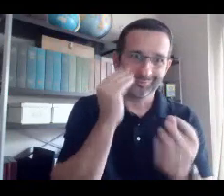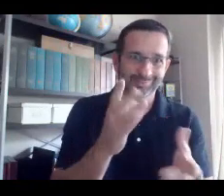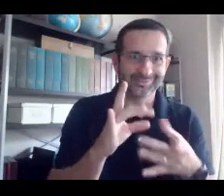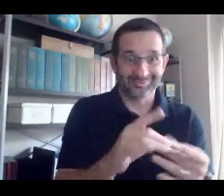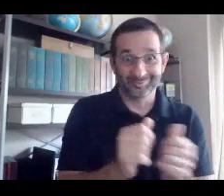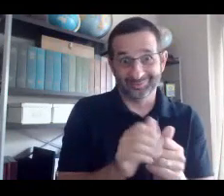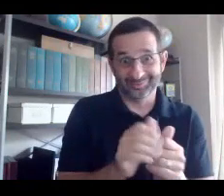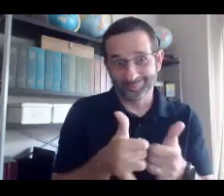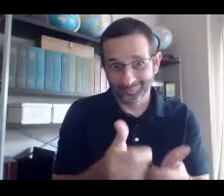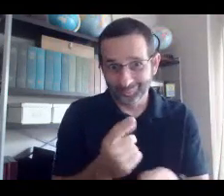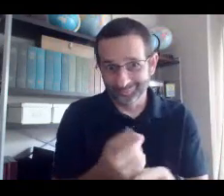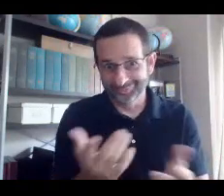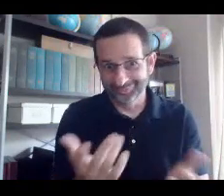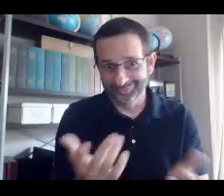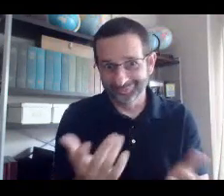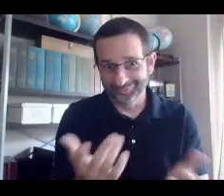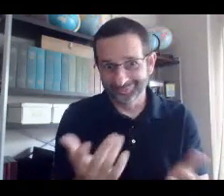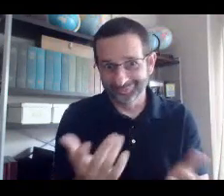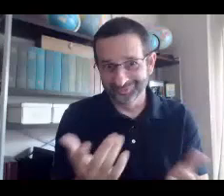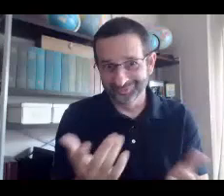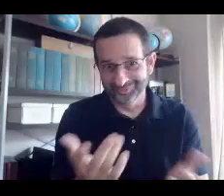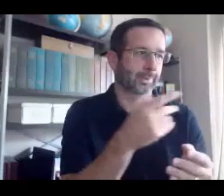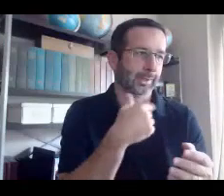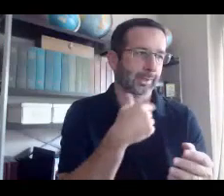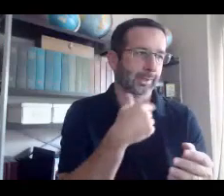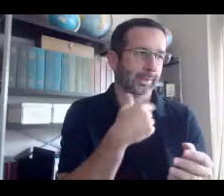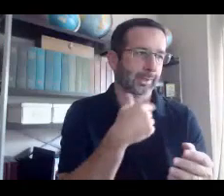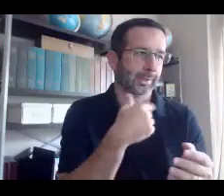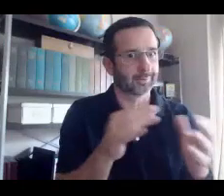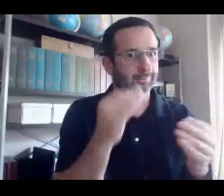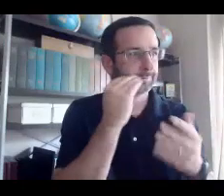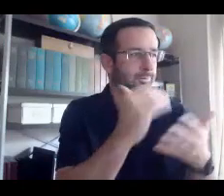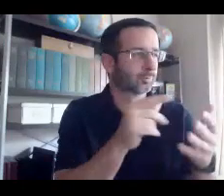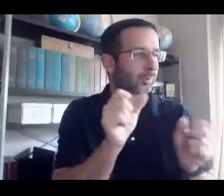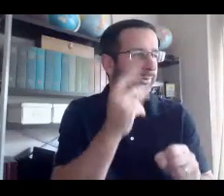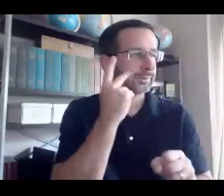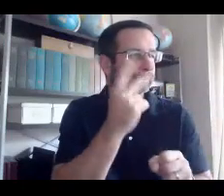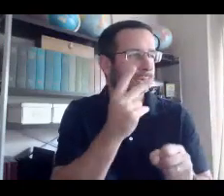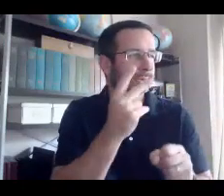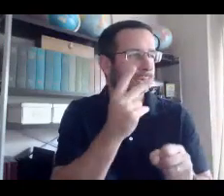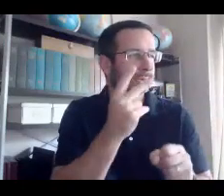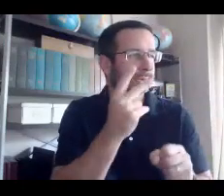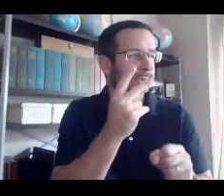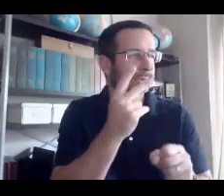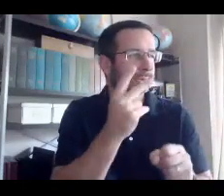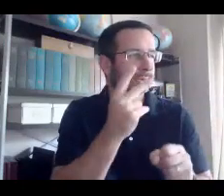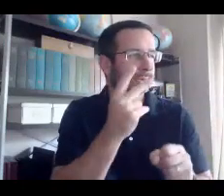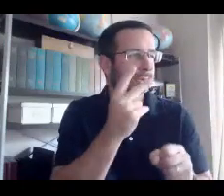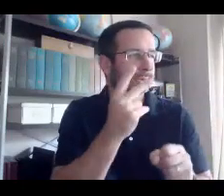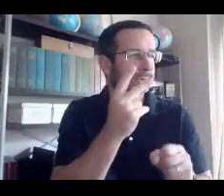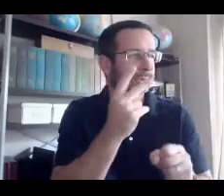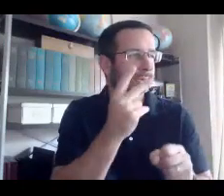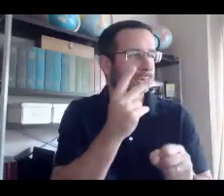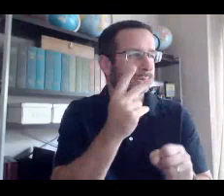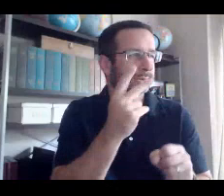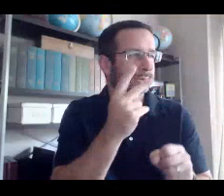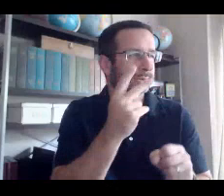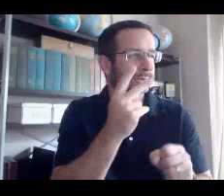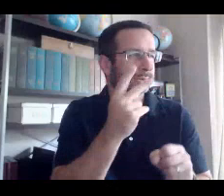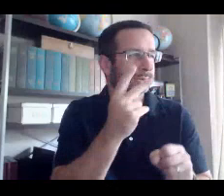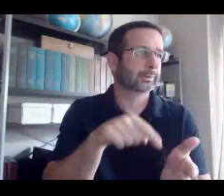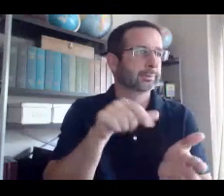As an awardee, of course, you'd like to know information that has to do with your award. So this has a lot of information and details on